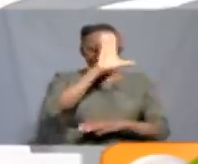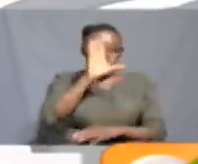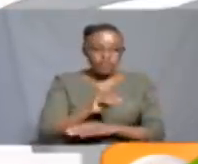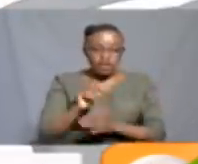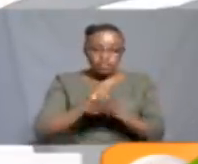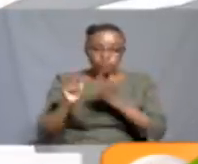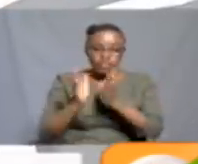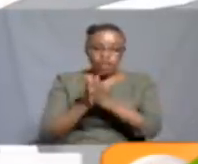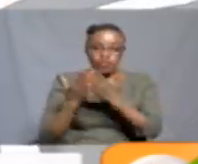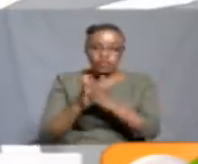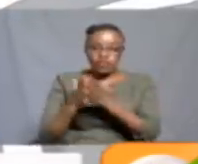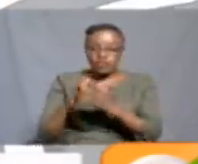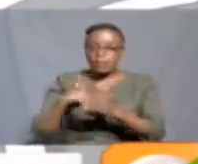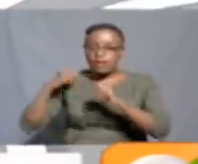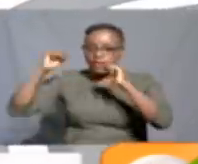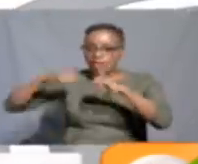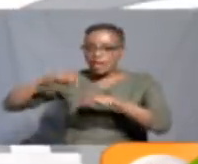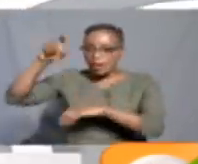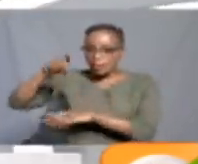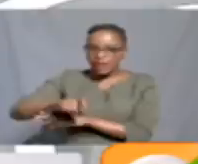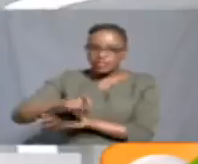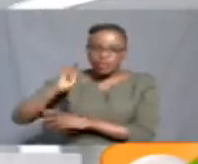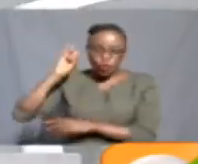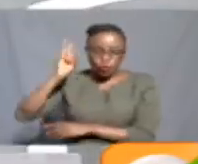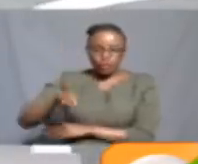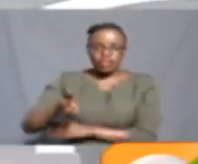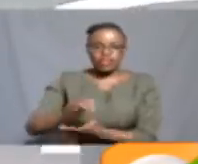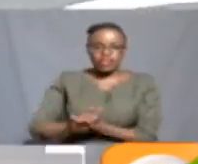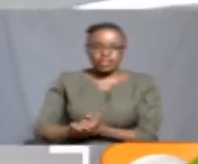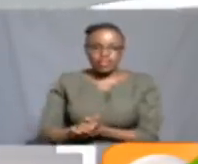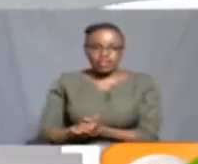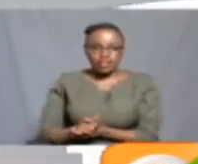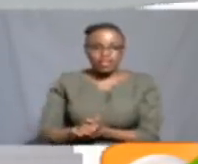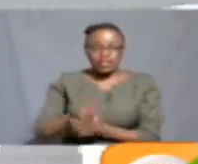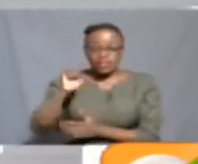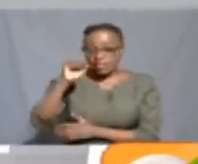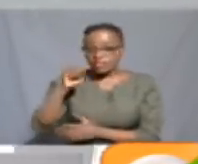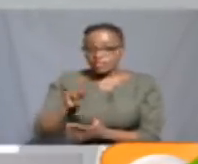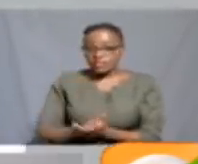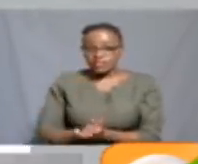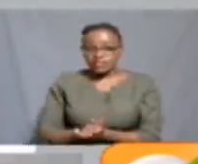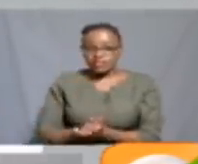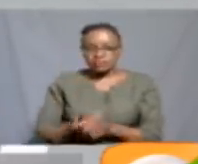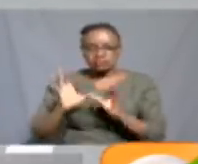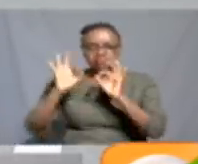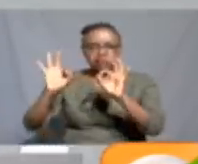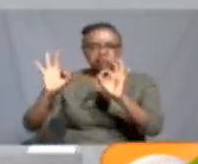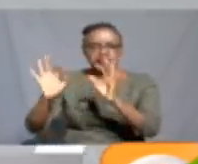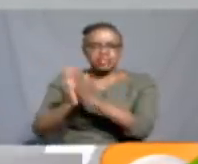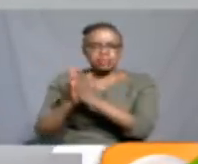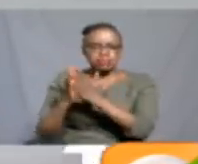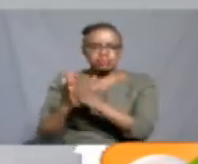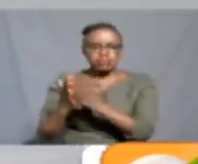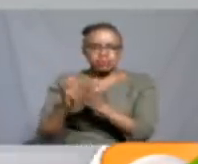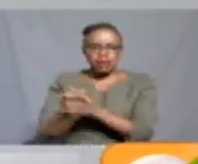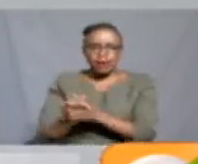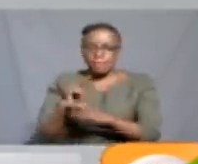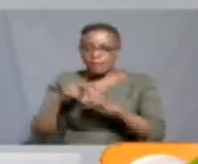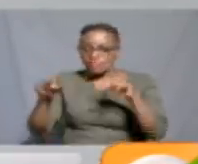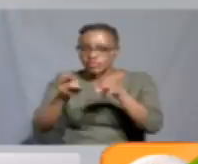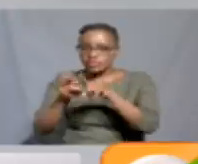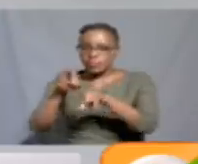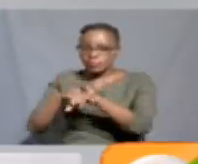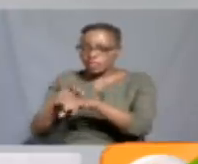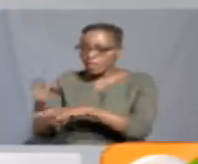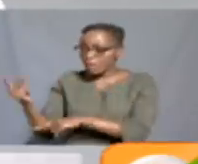he died. It was called I Can, I Must, I Will. Absolutely. Amazing book. Absolutely. But at the same time, you